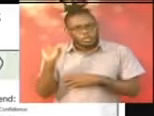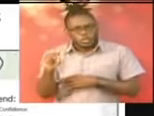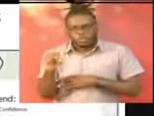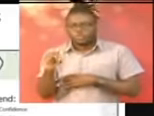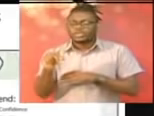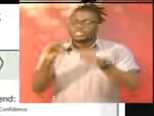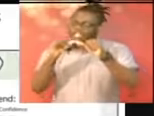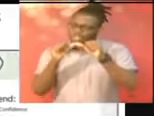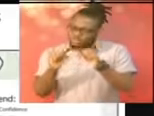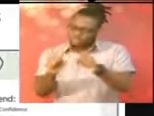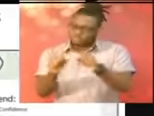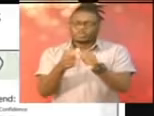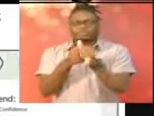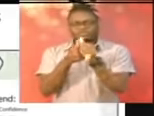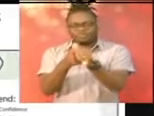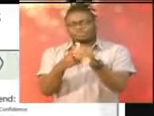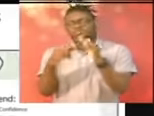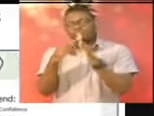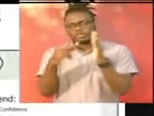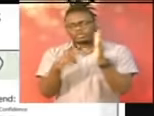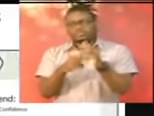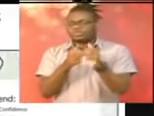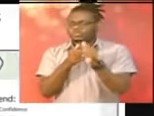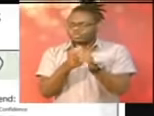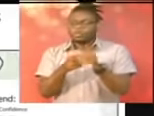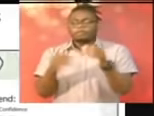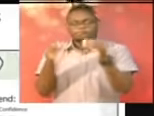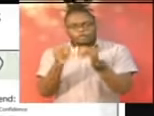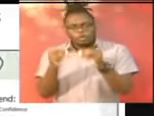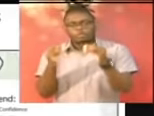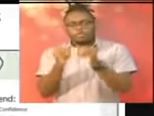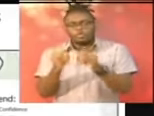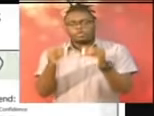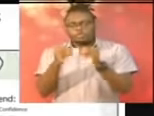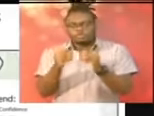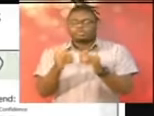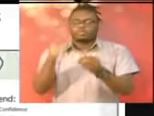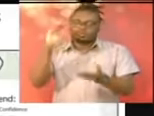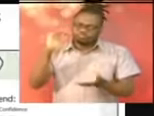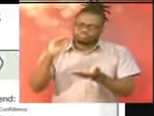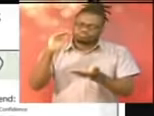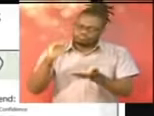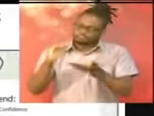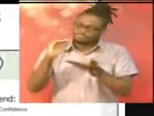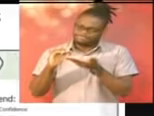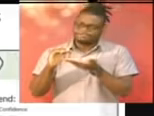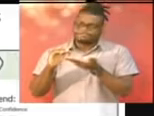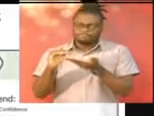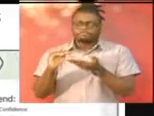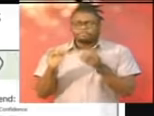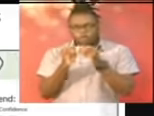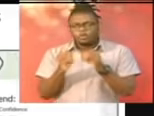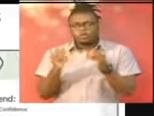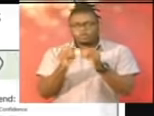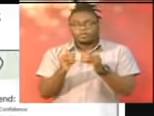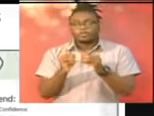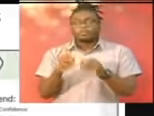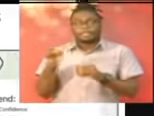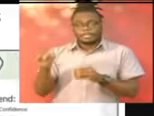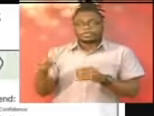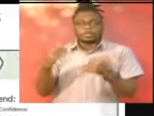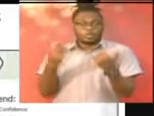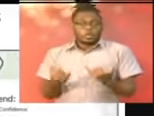been working to decrease the numbers, the 3 W's being key among those. Here we take a look at County